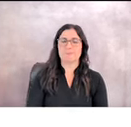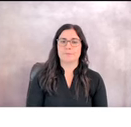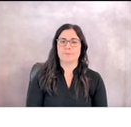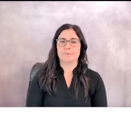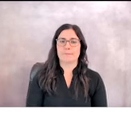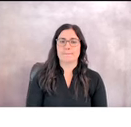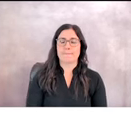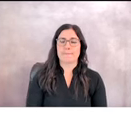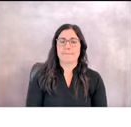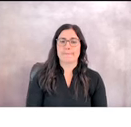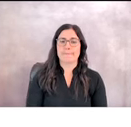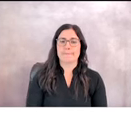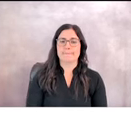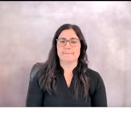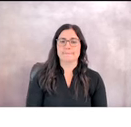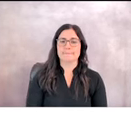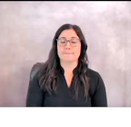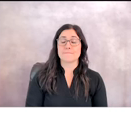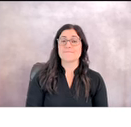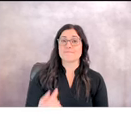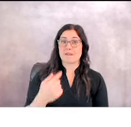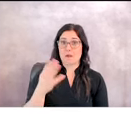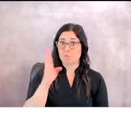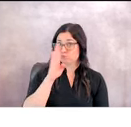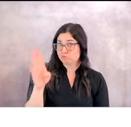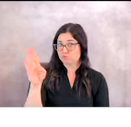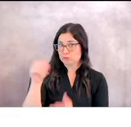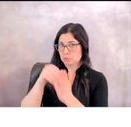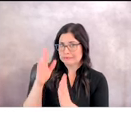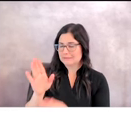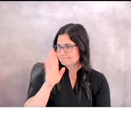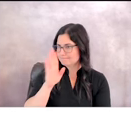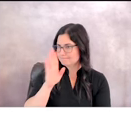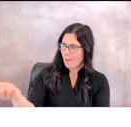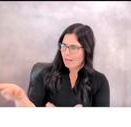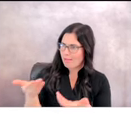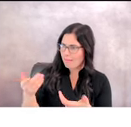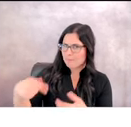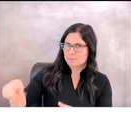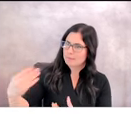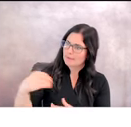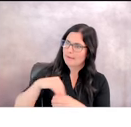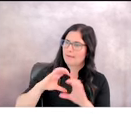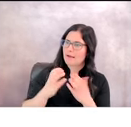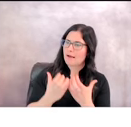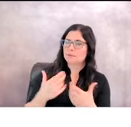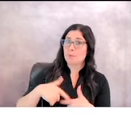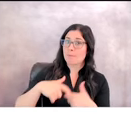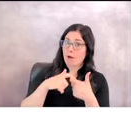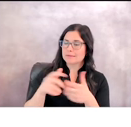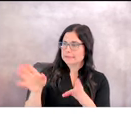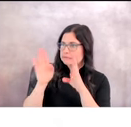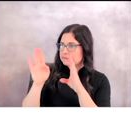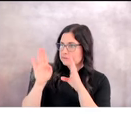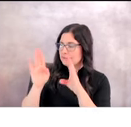Actually tell them I and others welcome them in my class. Pause and listen to my students. Check